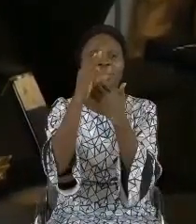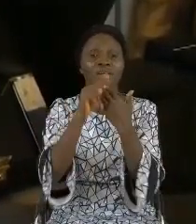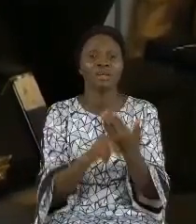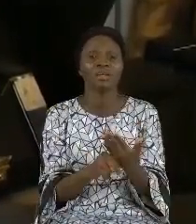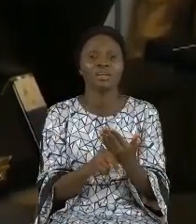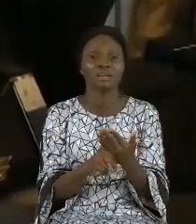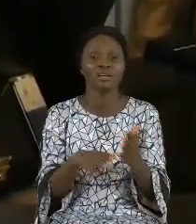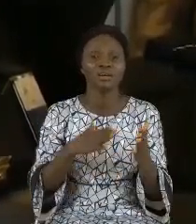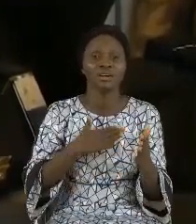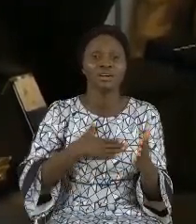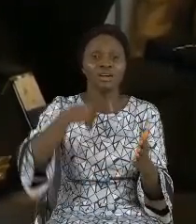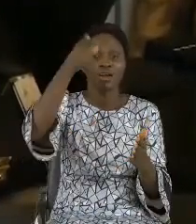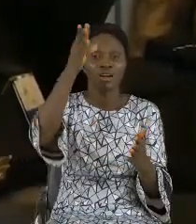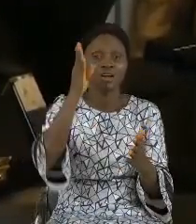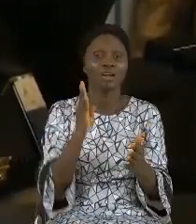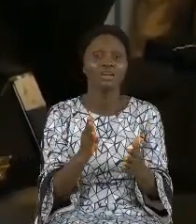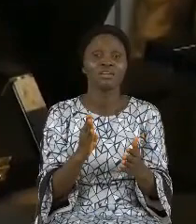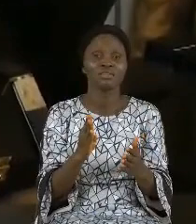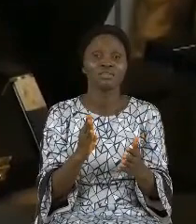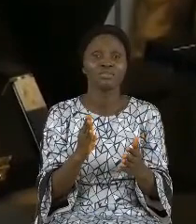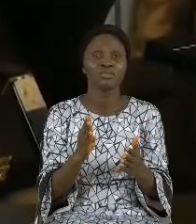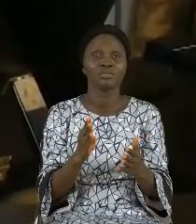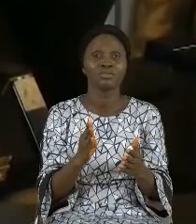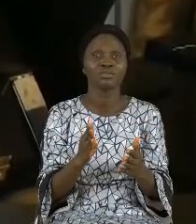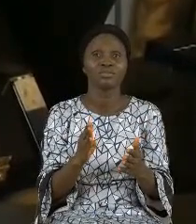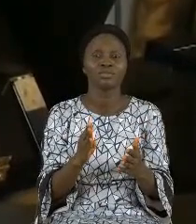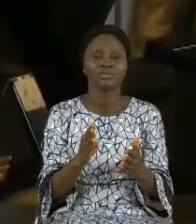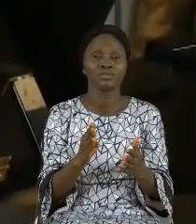my God, that is who you